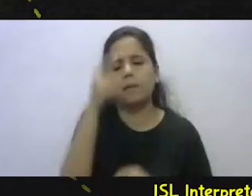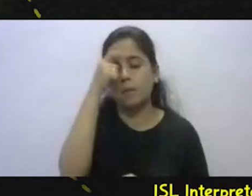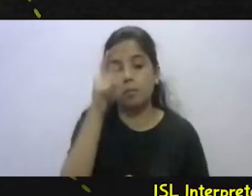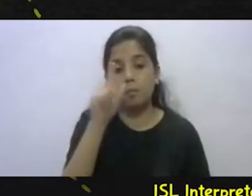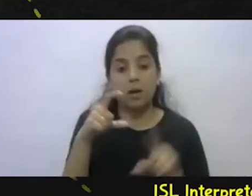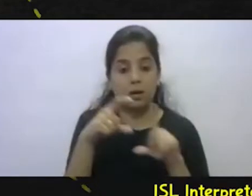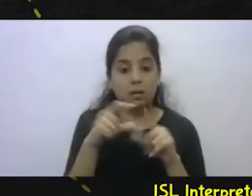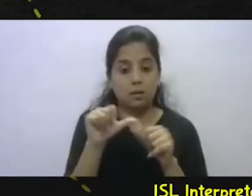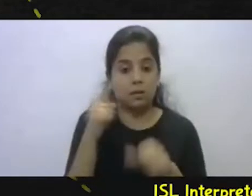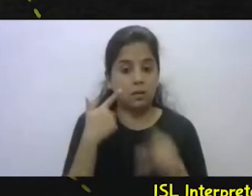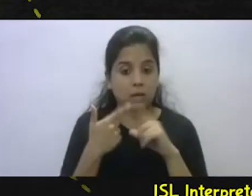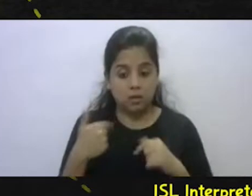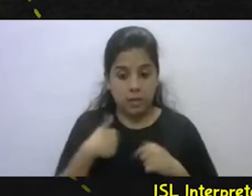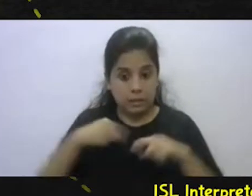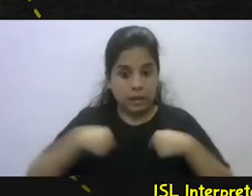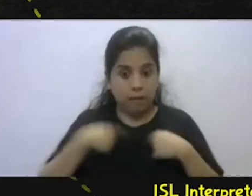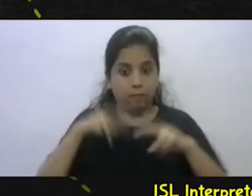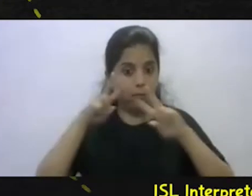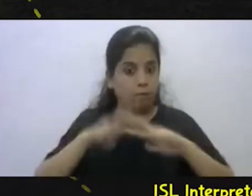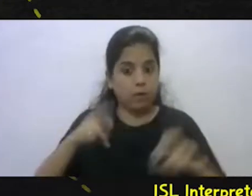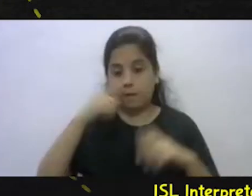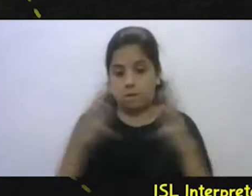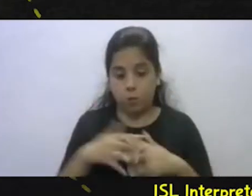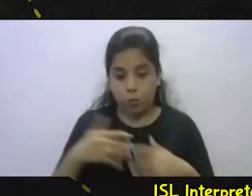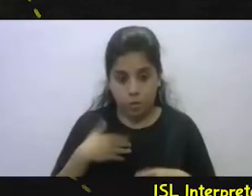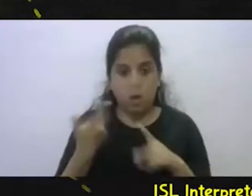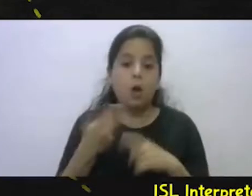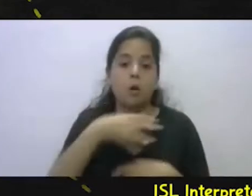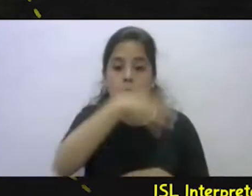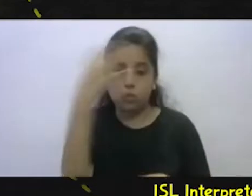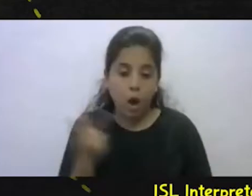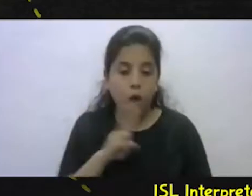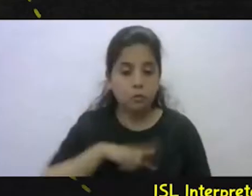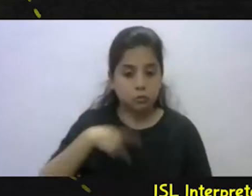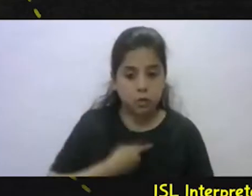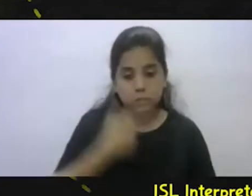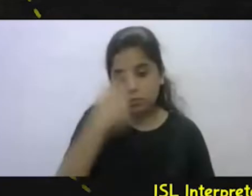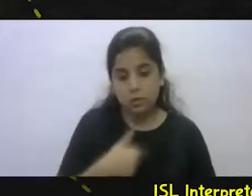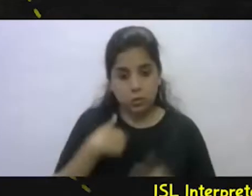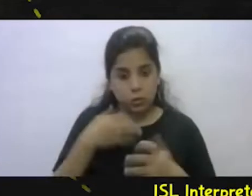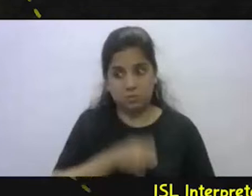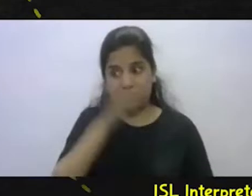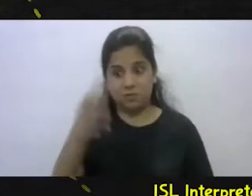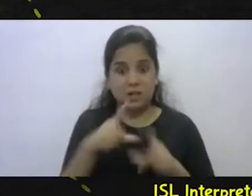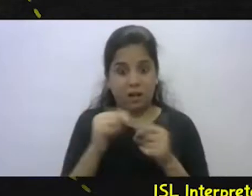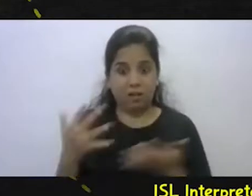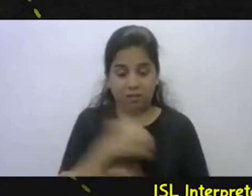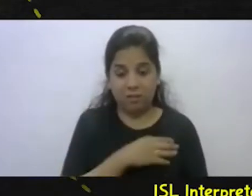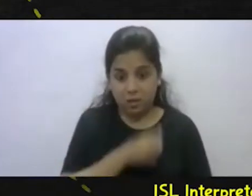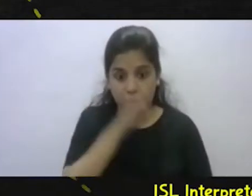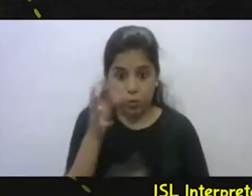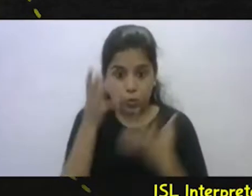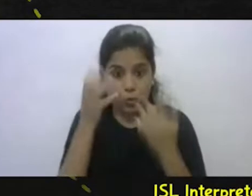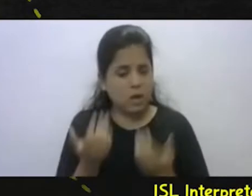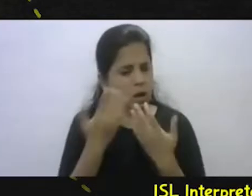Dalit researcher, or as a Dalit woman or queer or trans person, if you were to collect data on